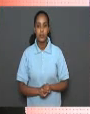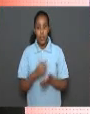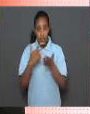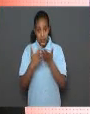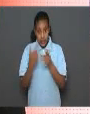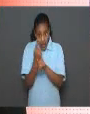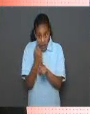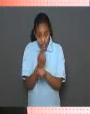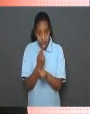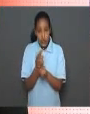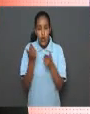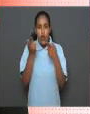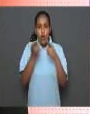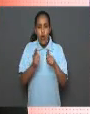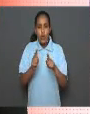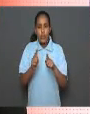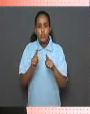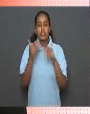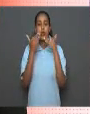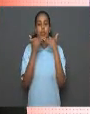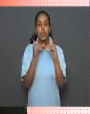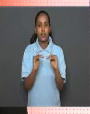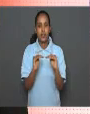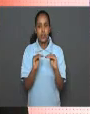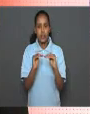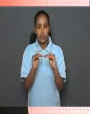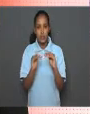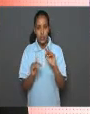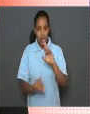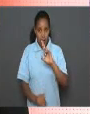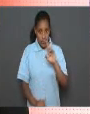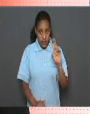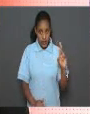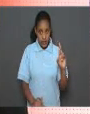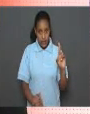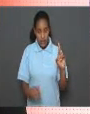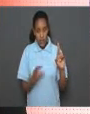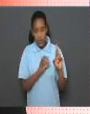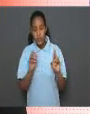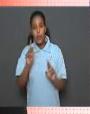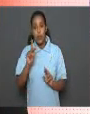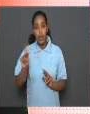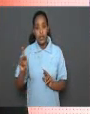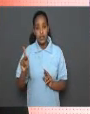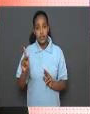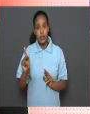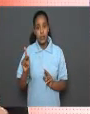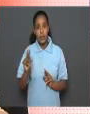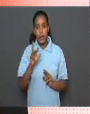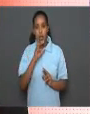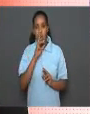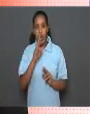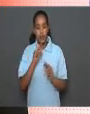This happens when the concentration of the reactants and the products